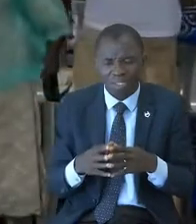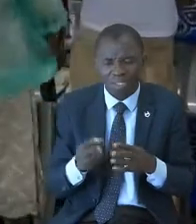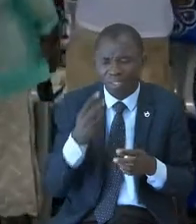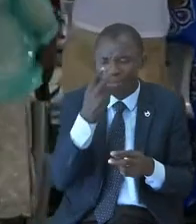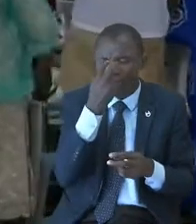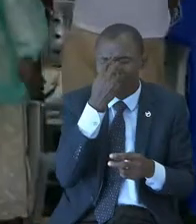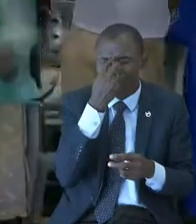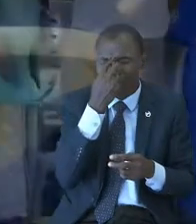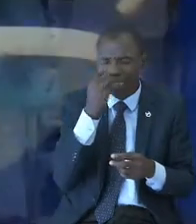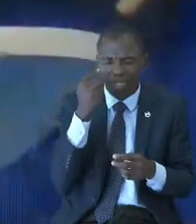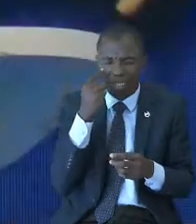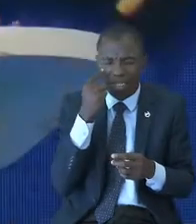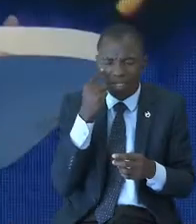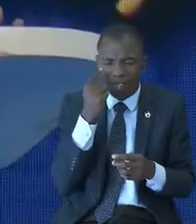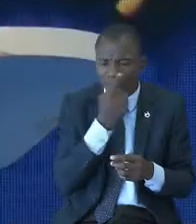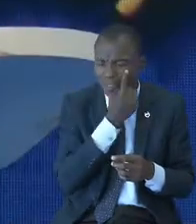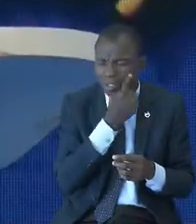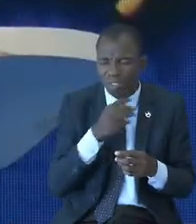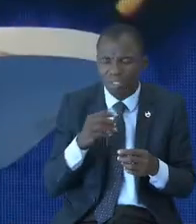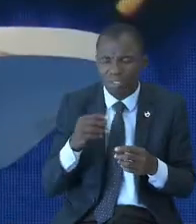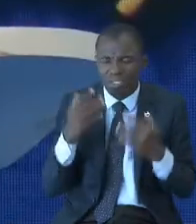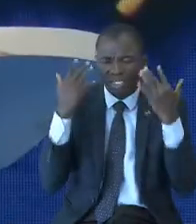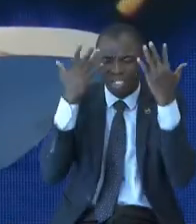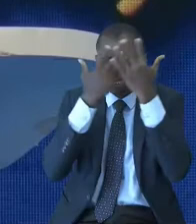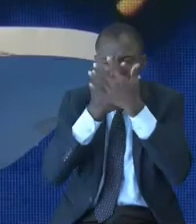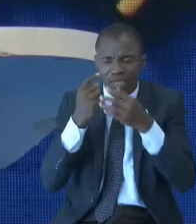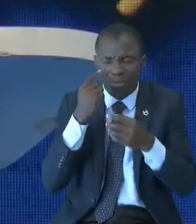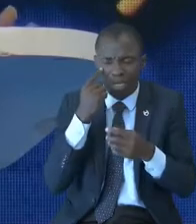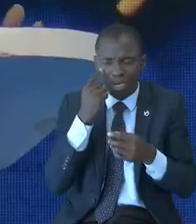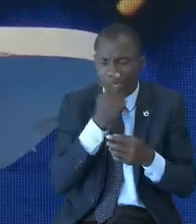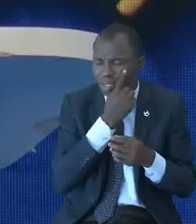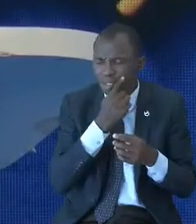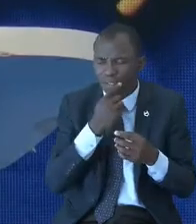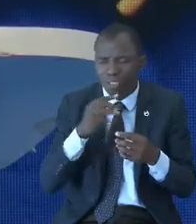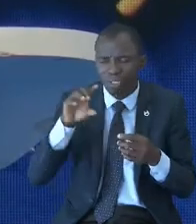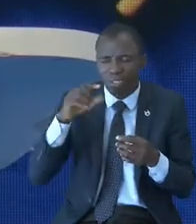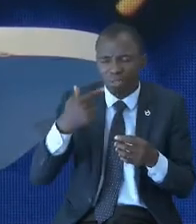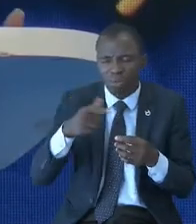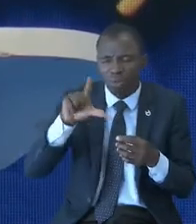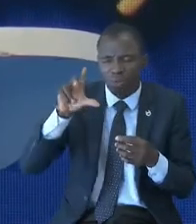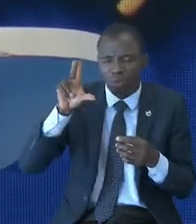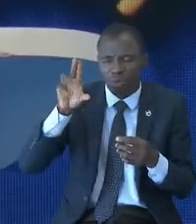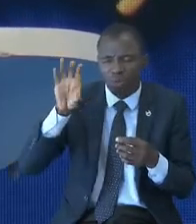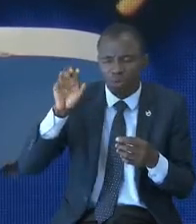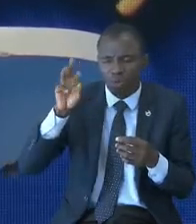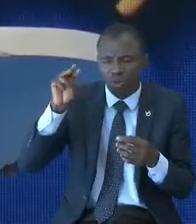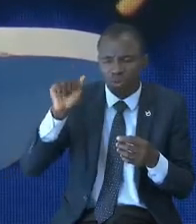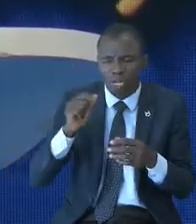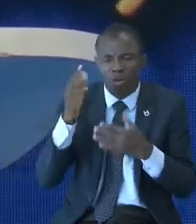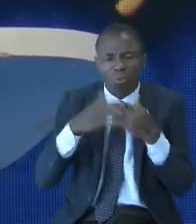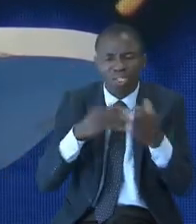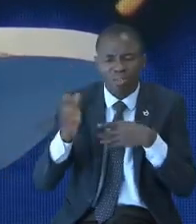Blind eyes, dim eyes, glaucoma, whatever,